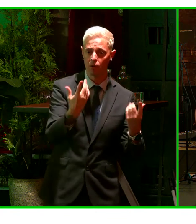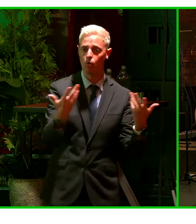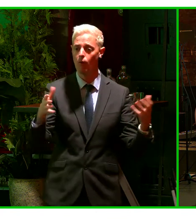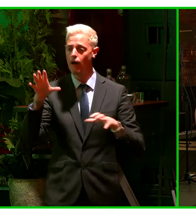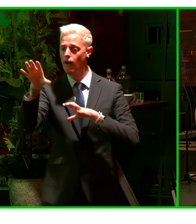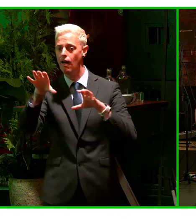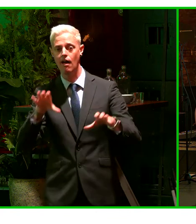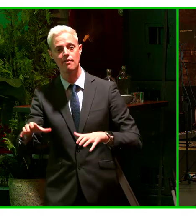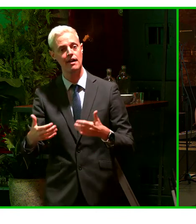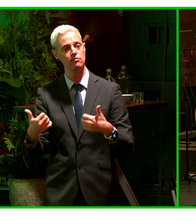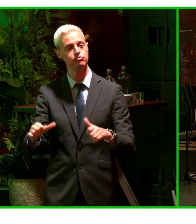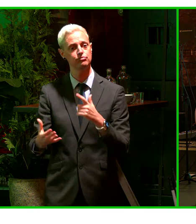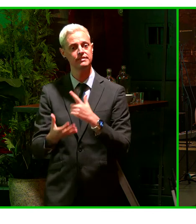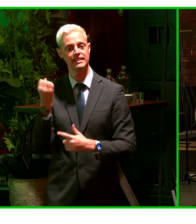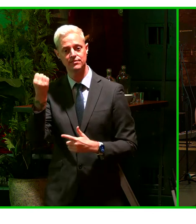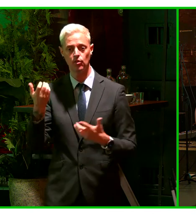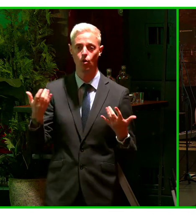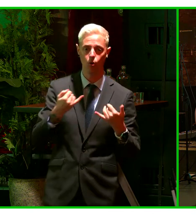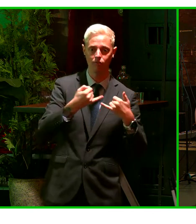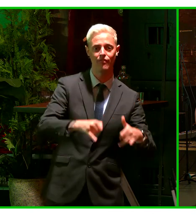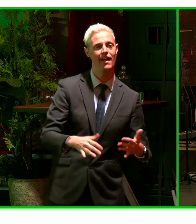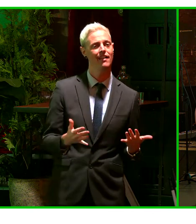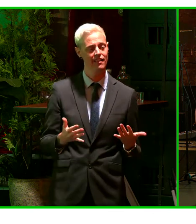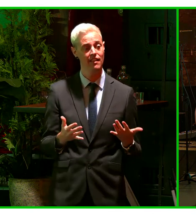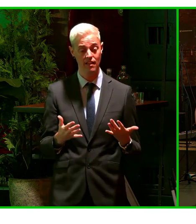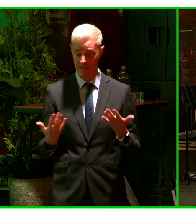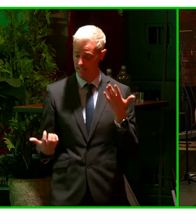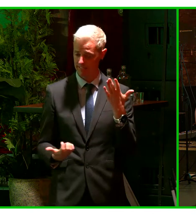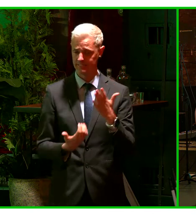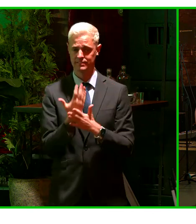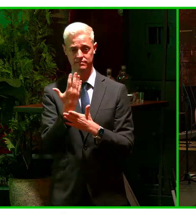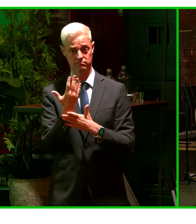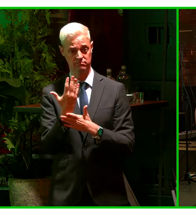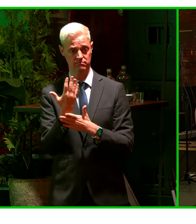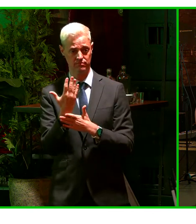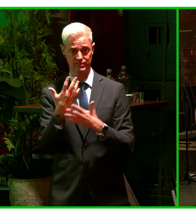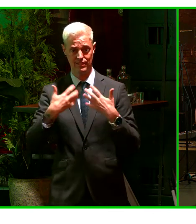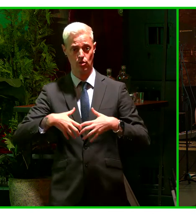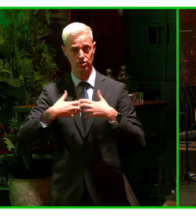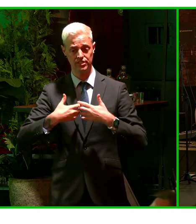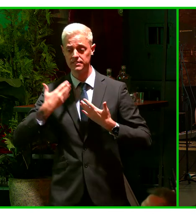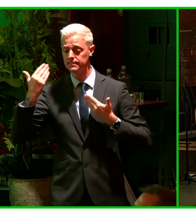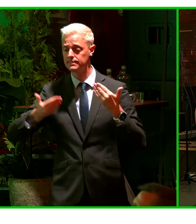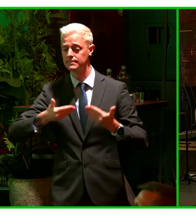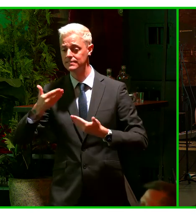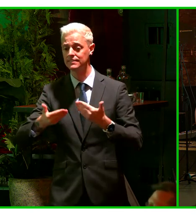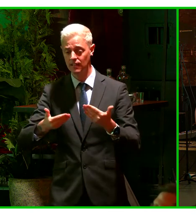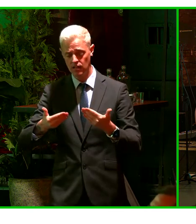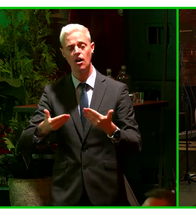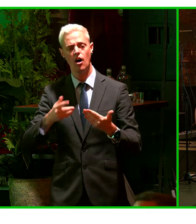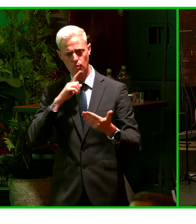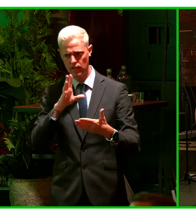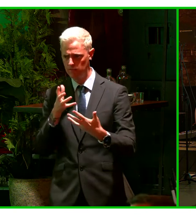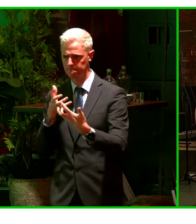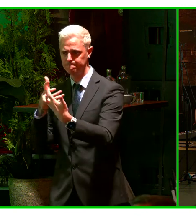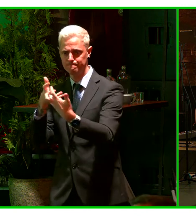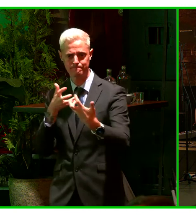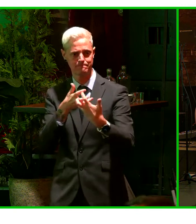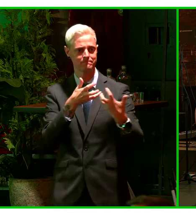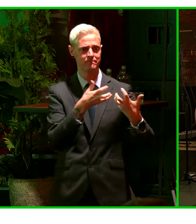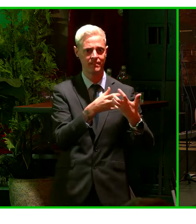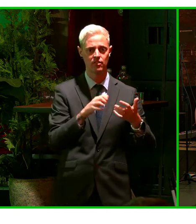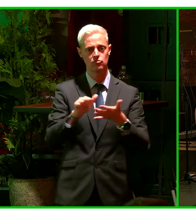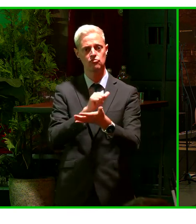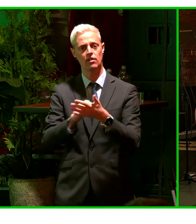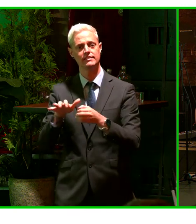now. And as those technologies develop, we'll find that everything will find its place as we go through. But we have to move now on